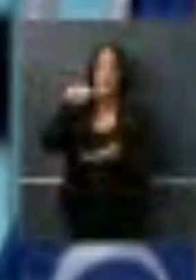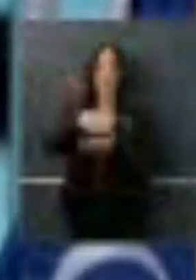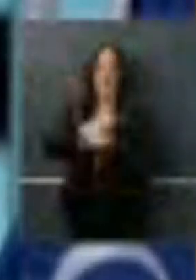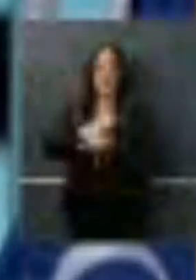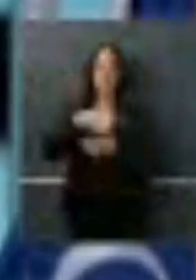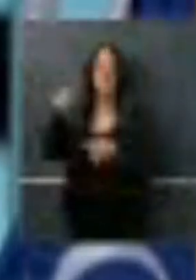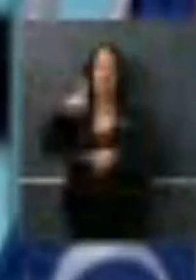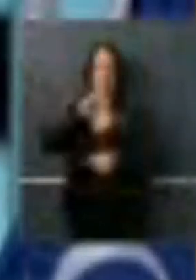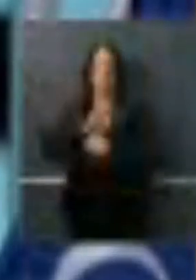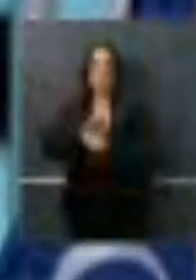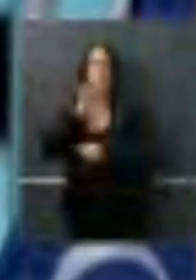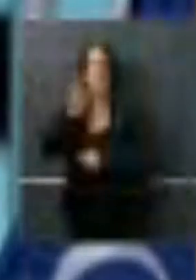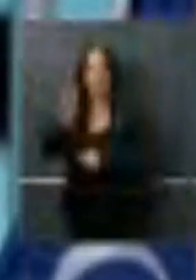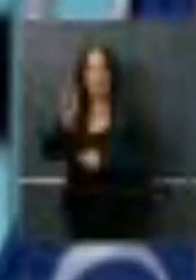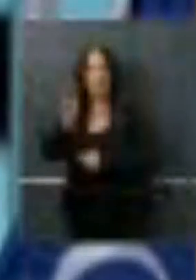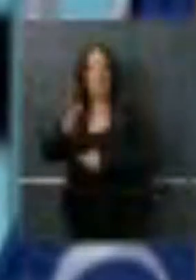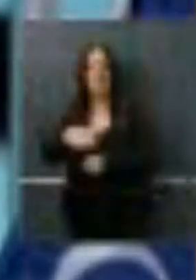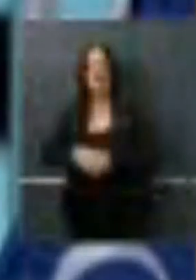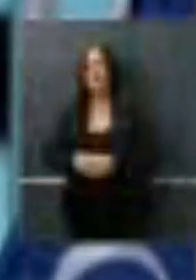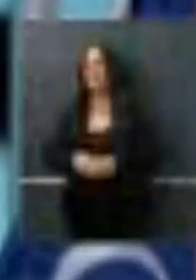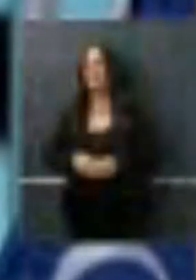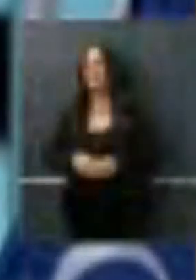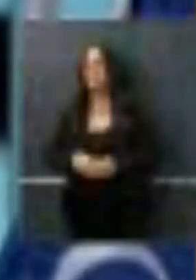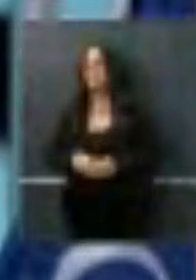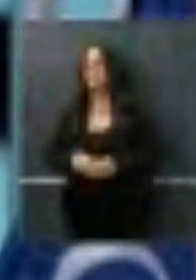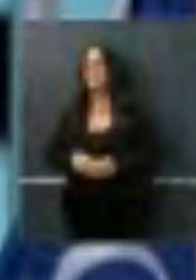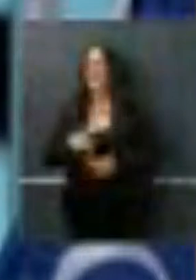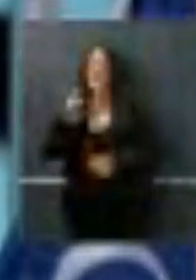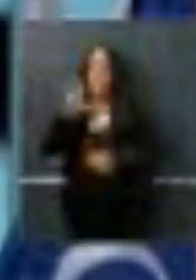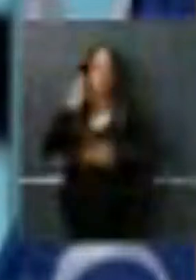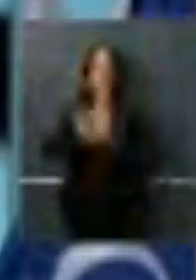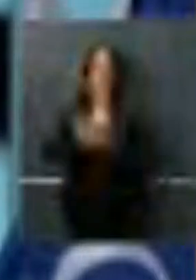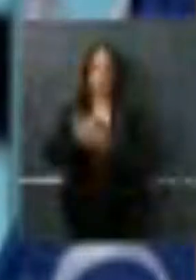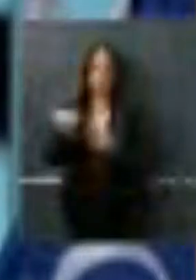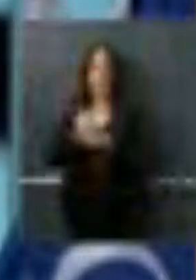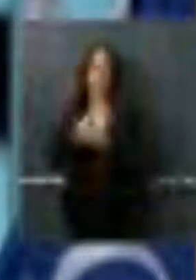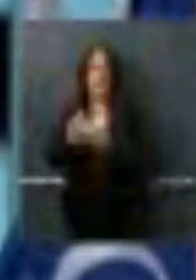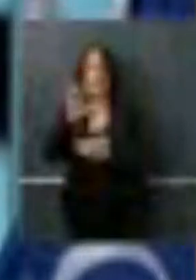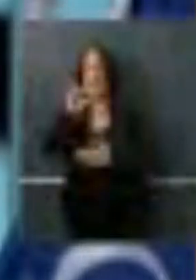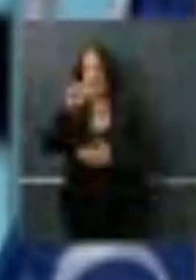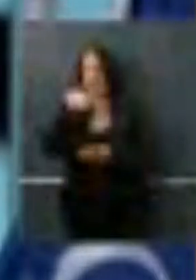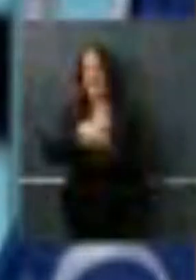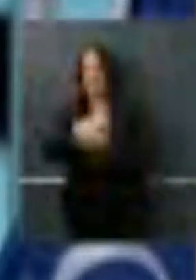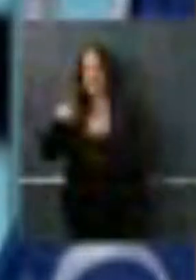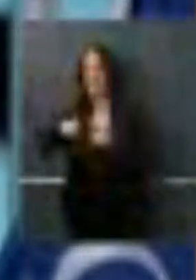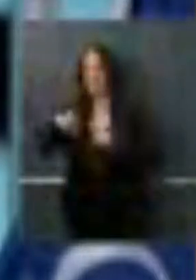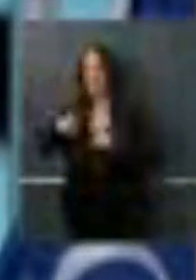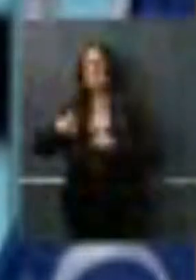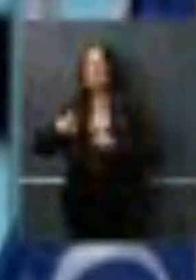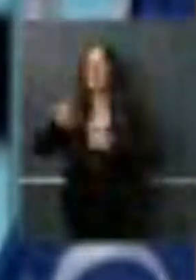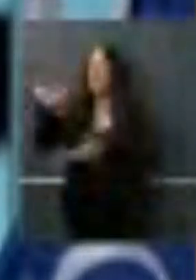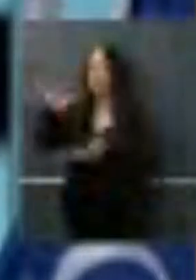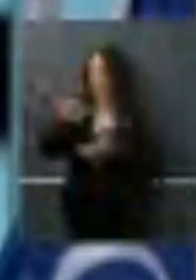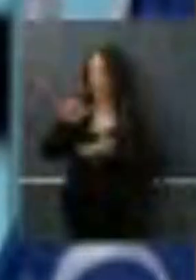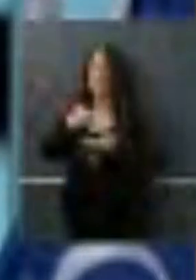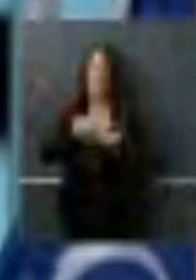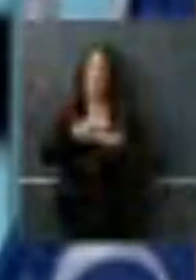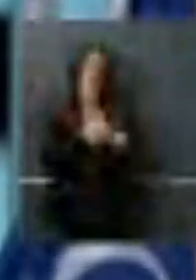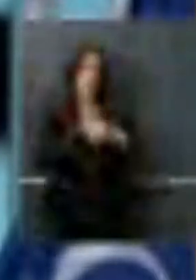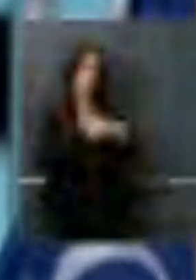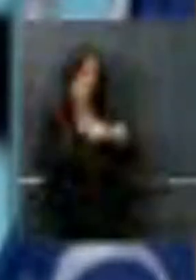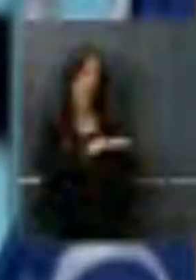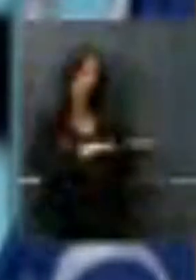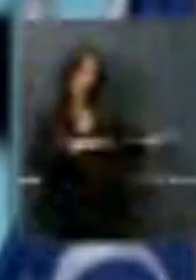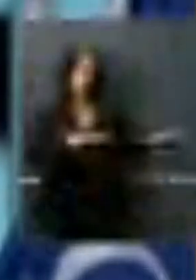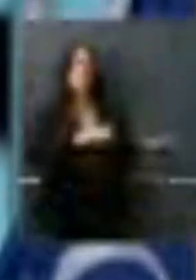are arriving, and we'll start to distribute them in the next day or so. That's very encouraging. I know it's not the 100,000, but they told me